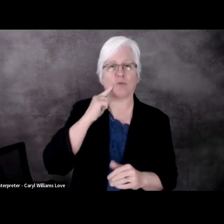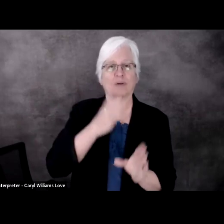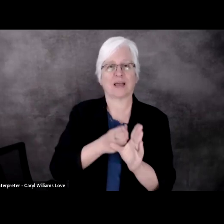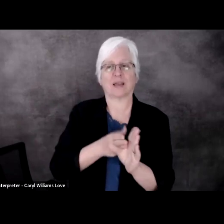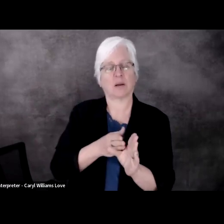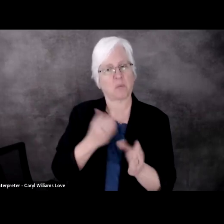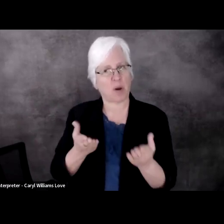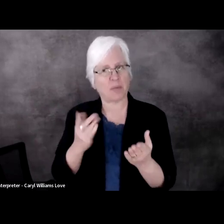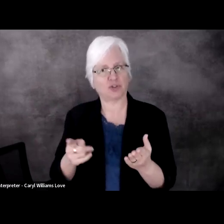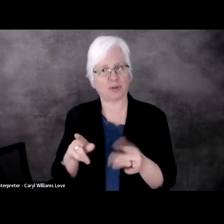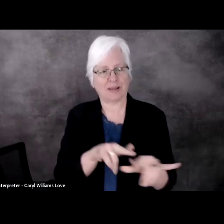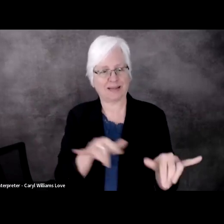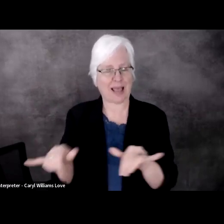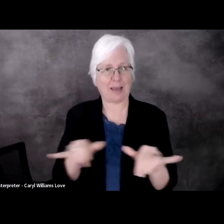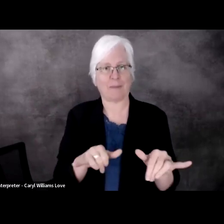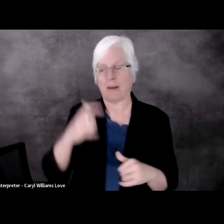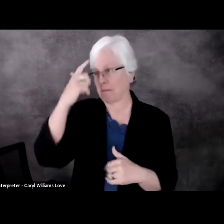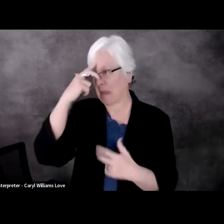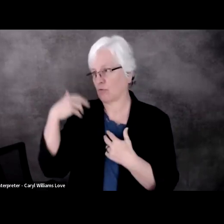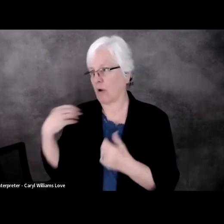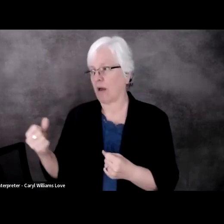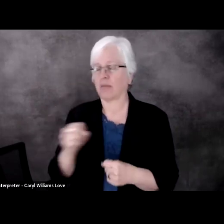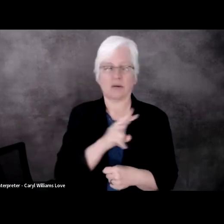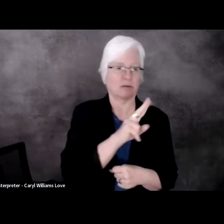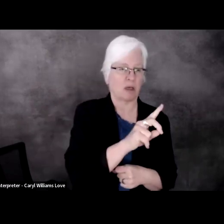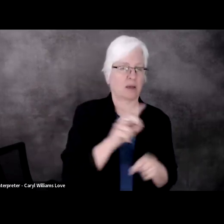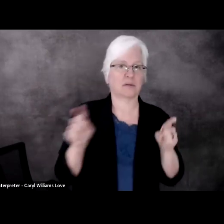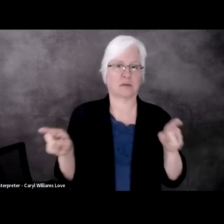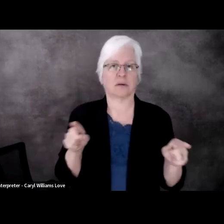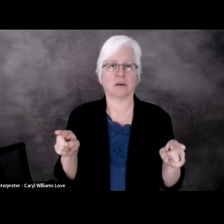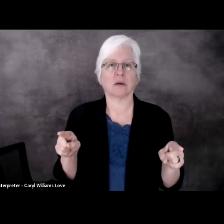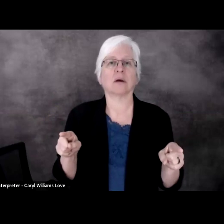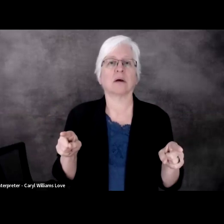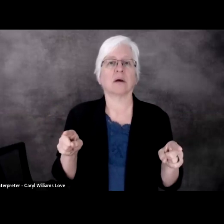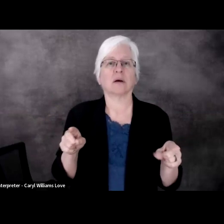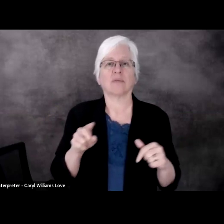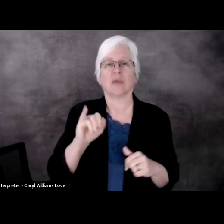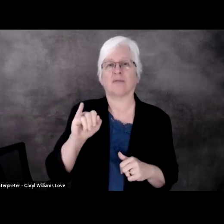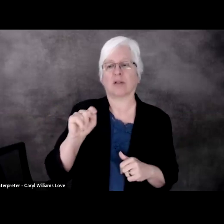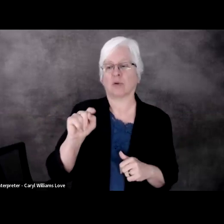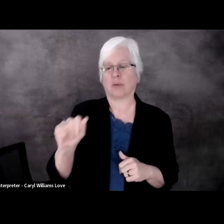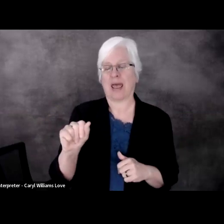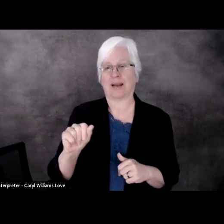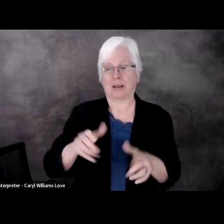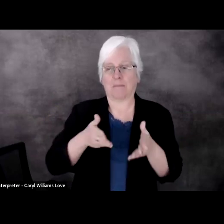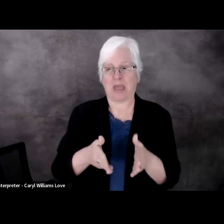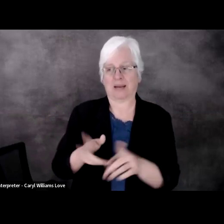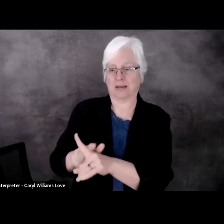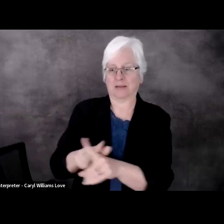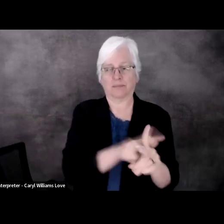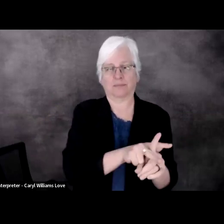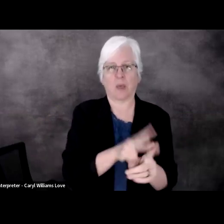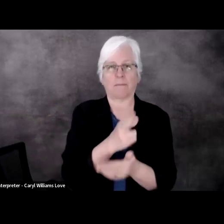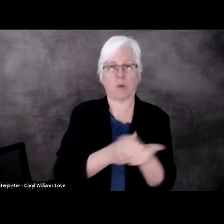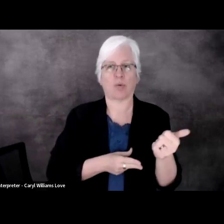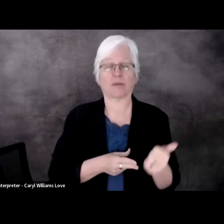same by mental health and substance use disorder involuntary treatment act mechanisms. So good